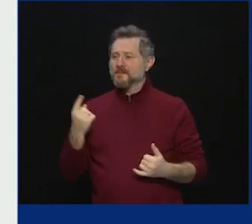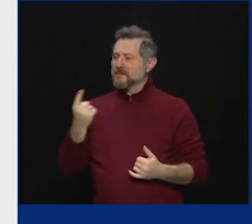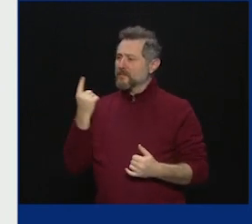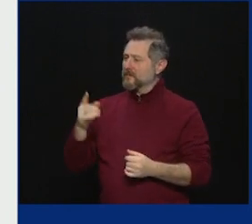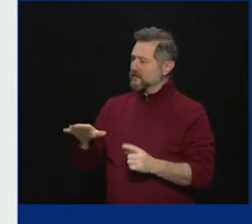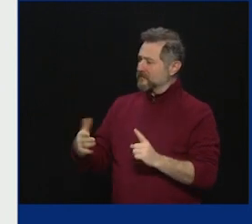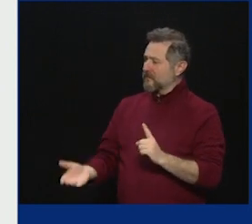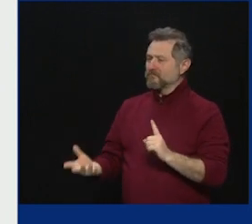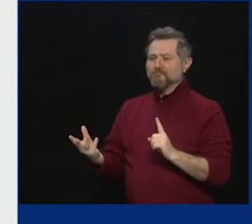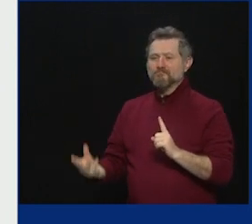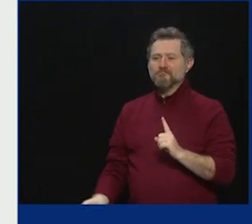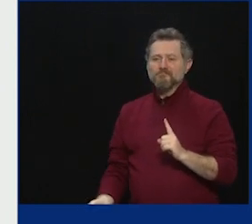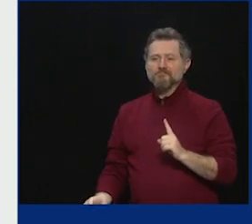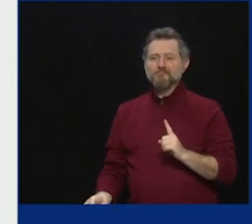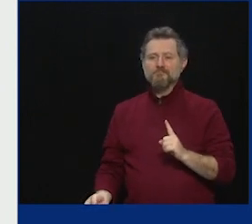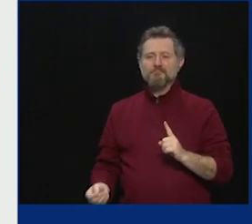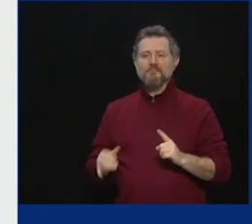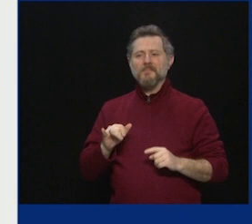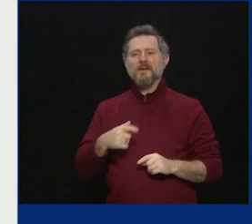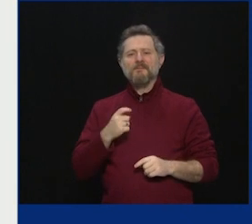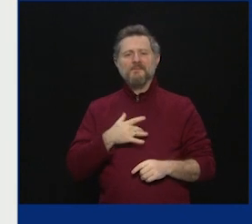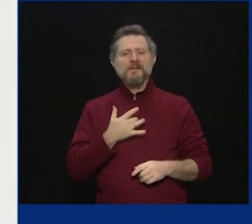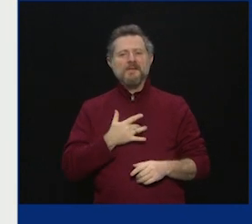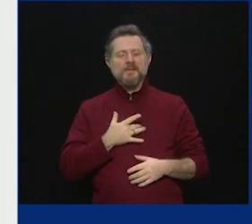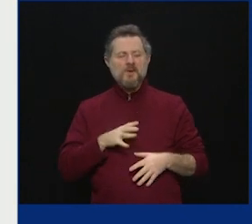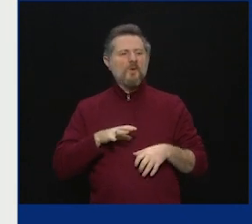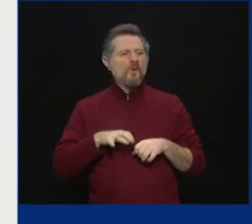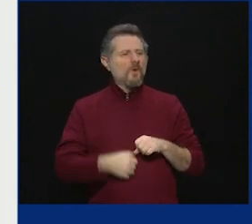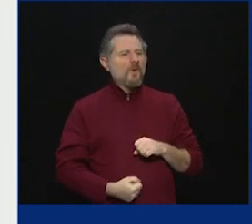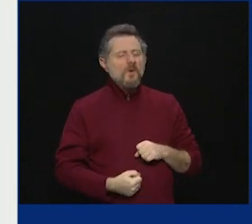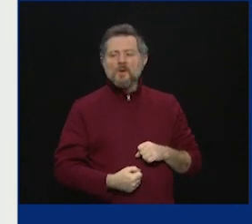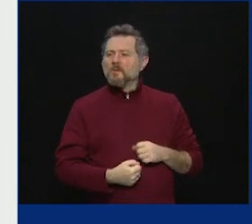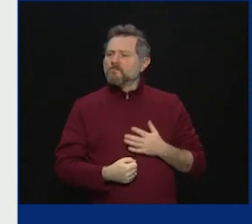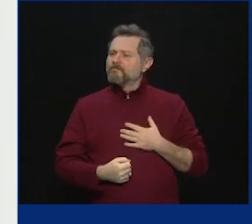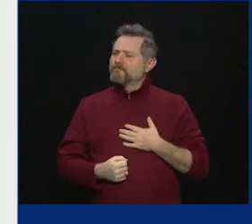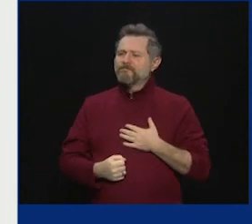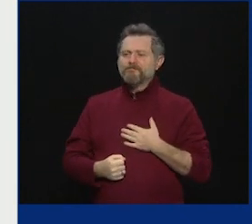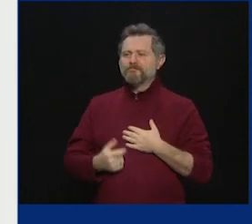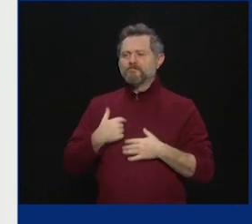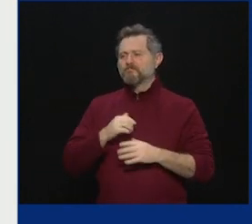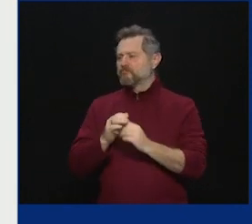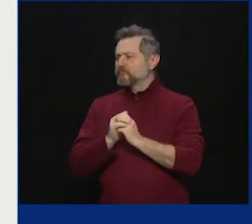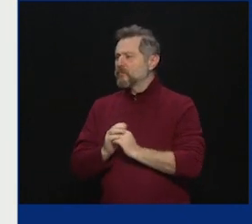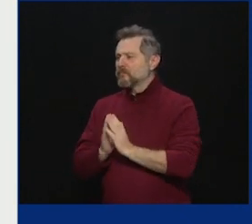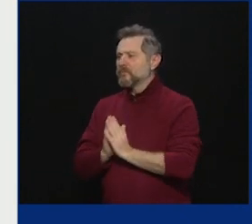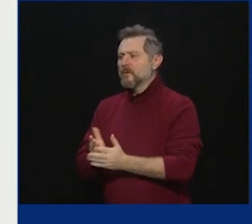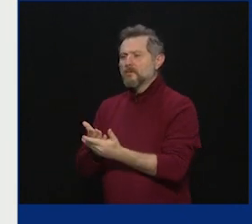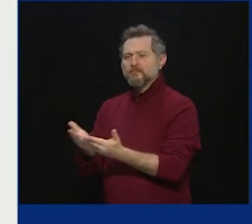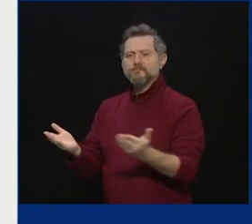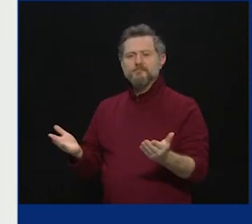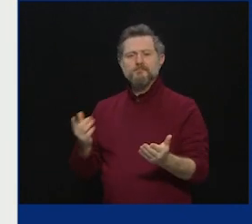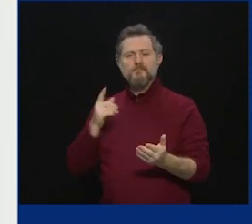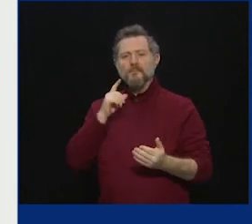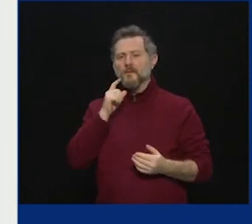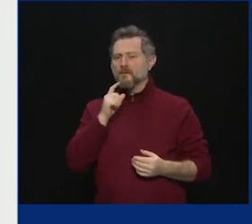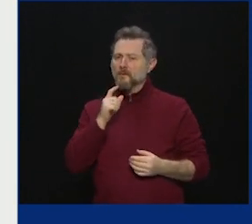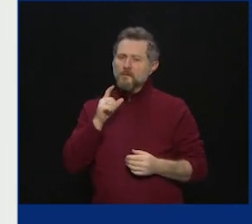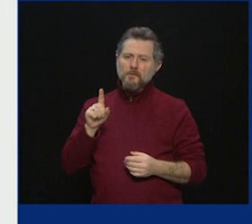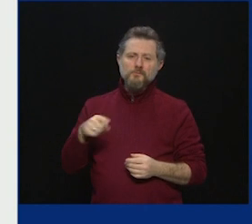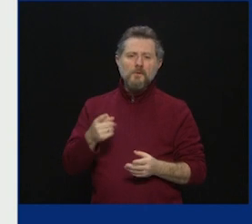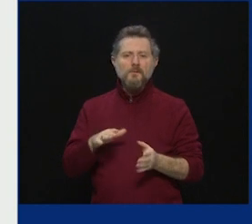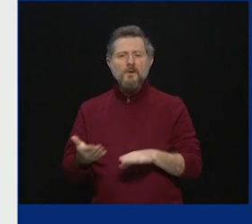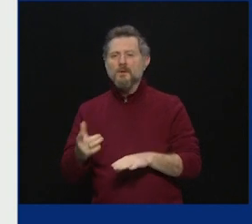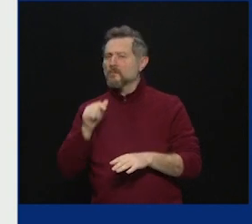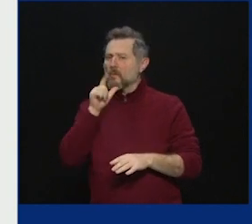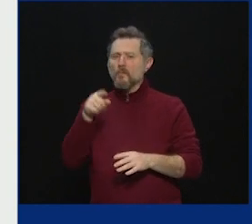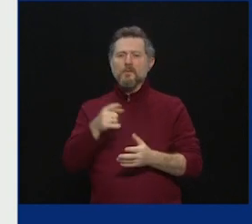to be incredibly painful for them. So let's keep them all in our prayers and all the individuals we've lost, not just in New York, but the over 800,000 we've lost since